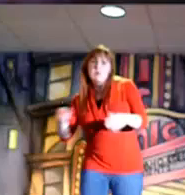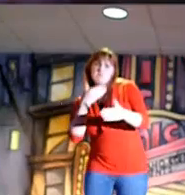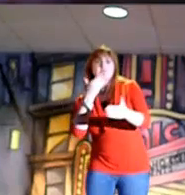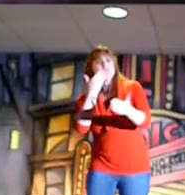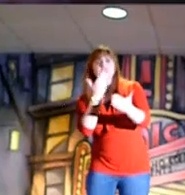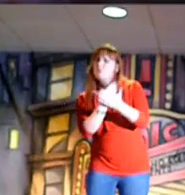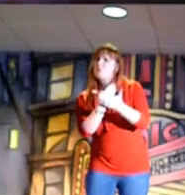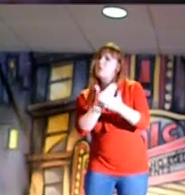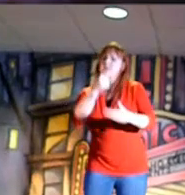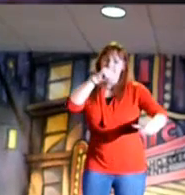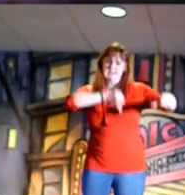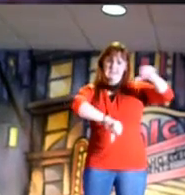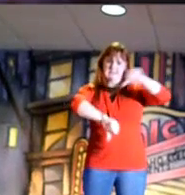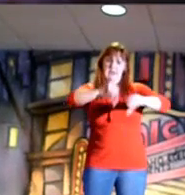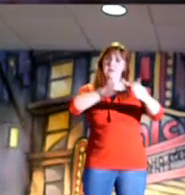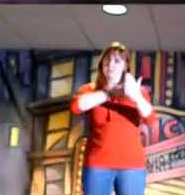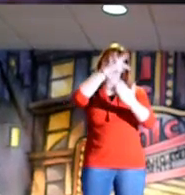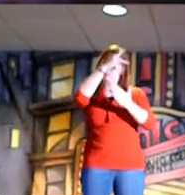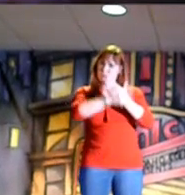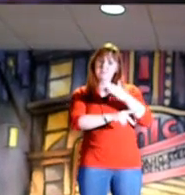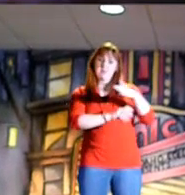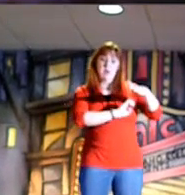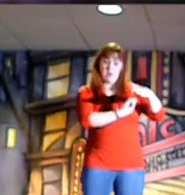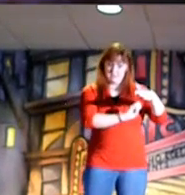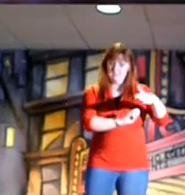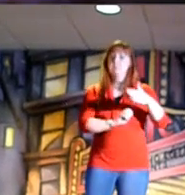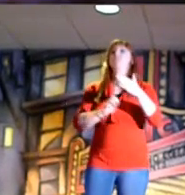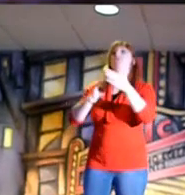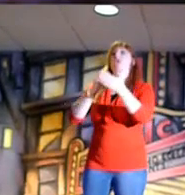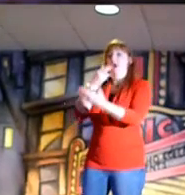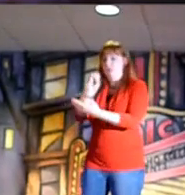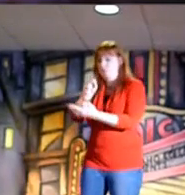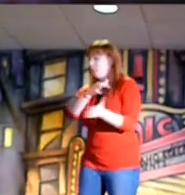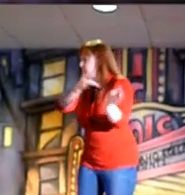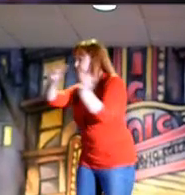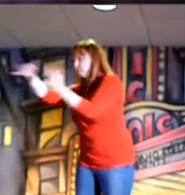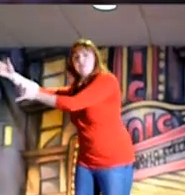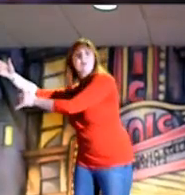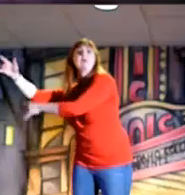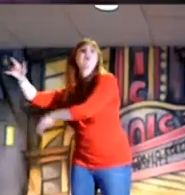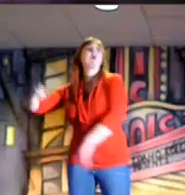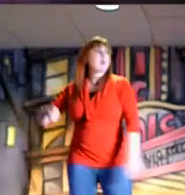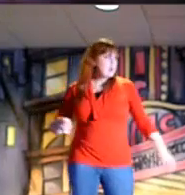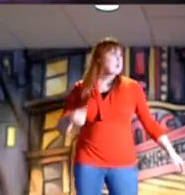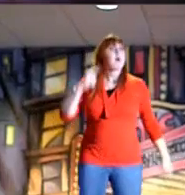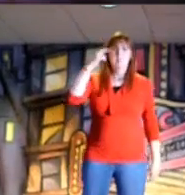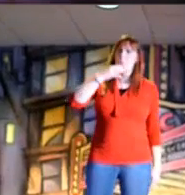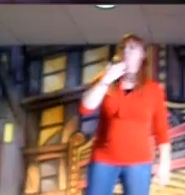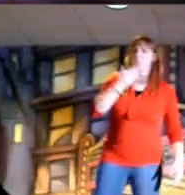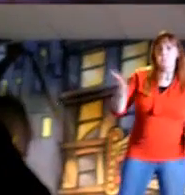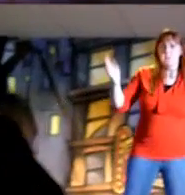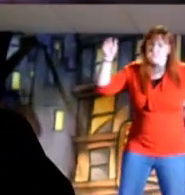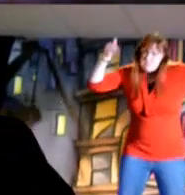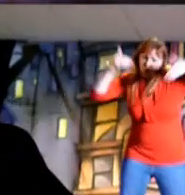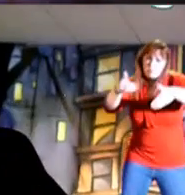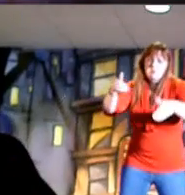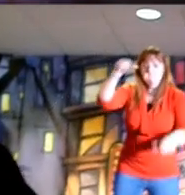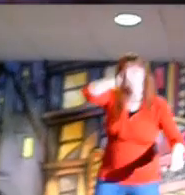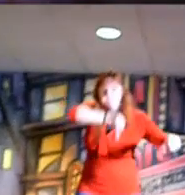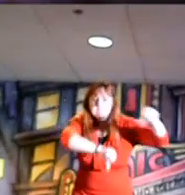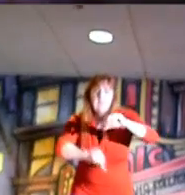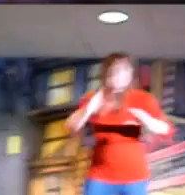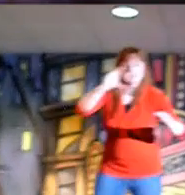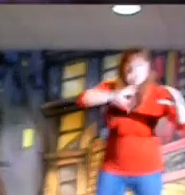going to say 2 out of 4. Okay, audience was entertained. It got the reaction that I was looking for with